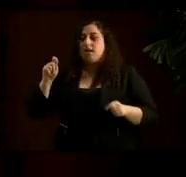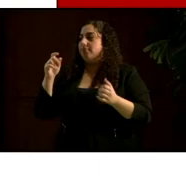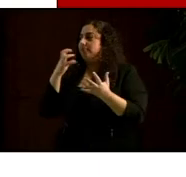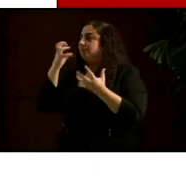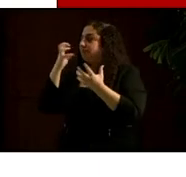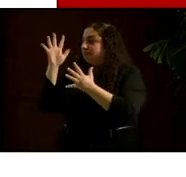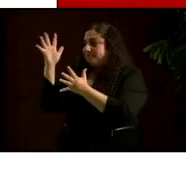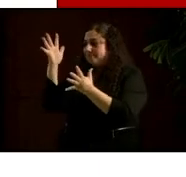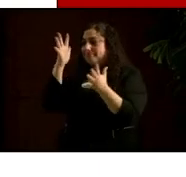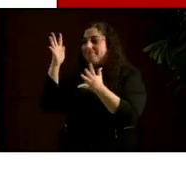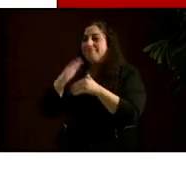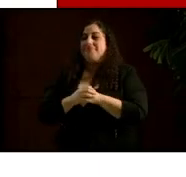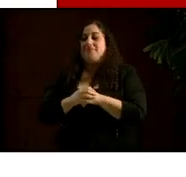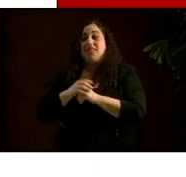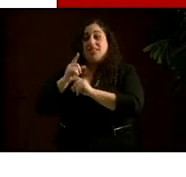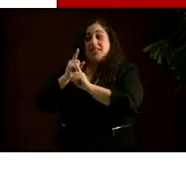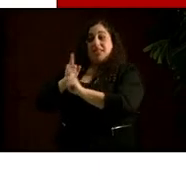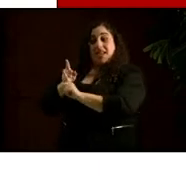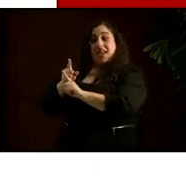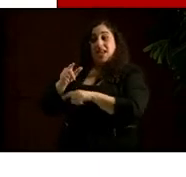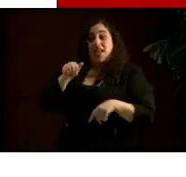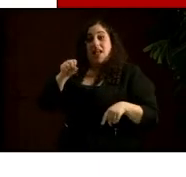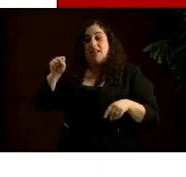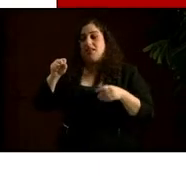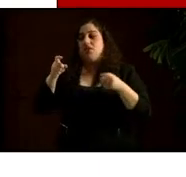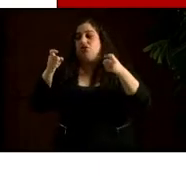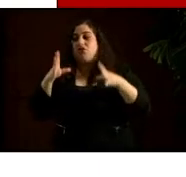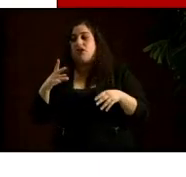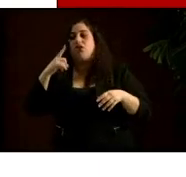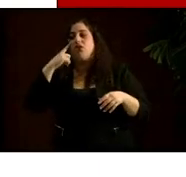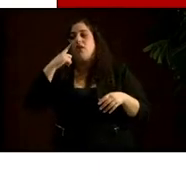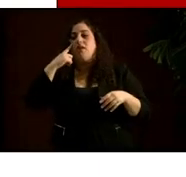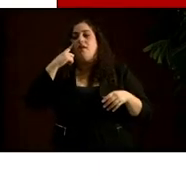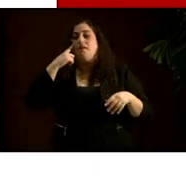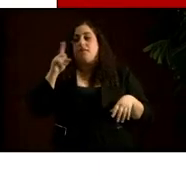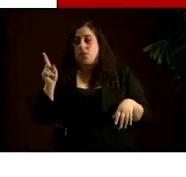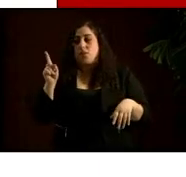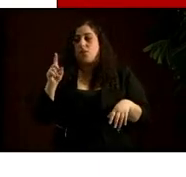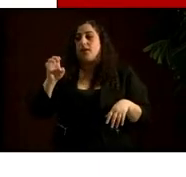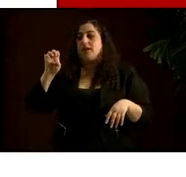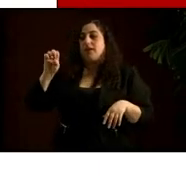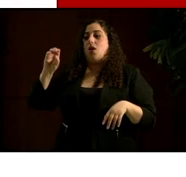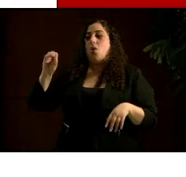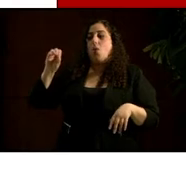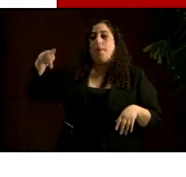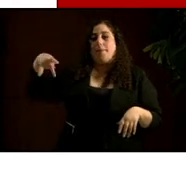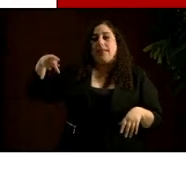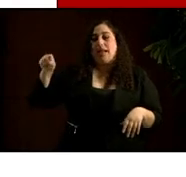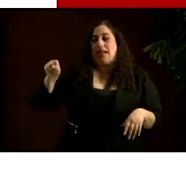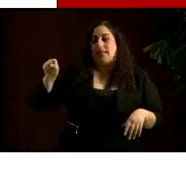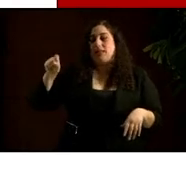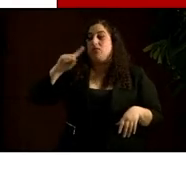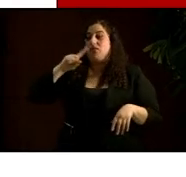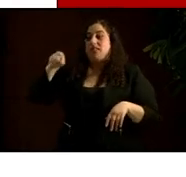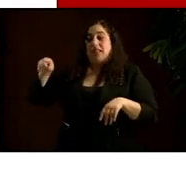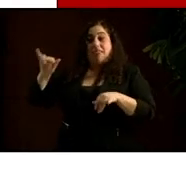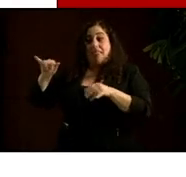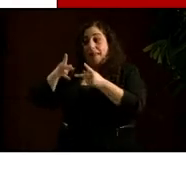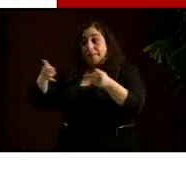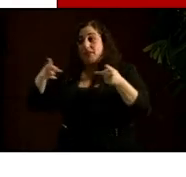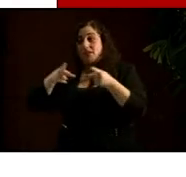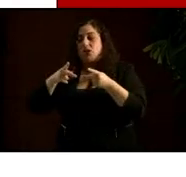Sharika White is our Associate Director of the Educational Opportunity Programs and Ethnic Affairs, and it's in this position that she presents